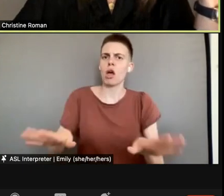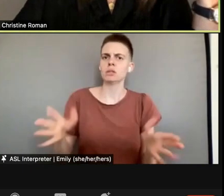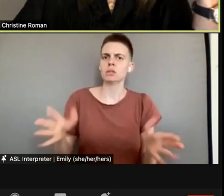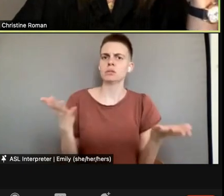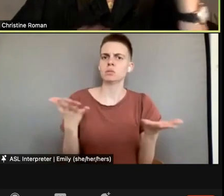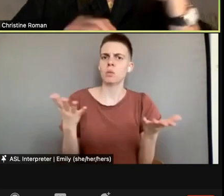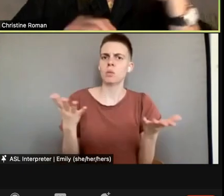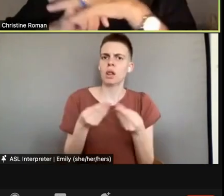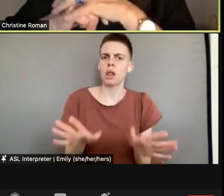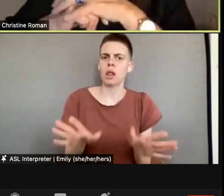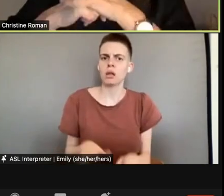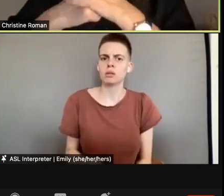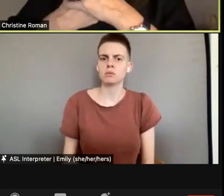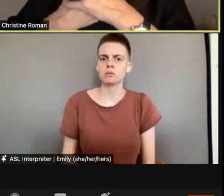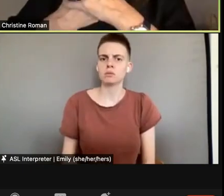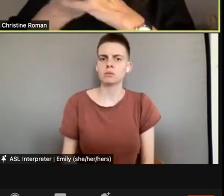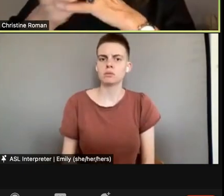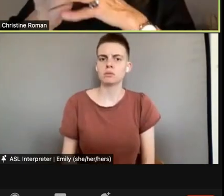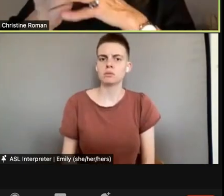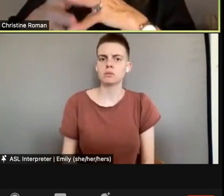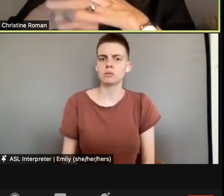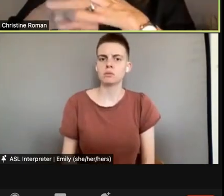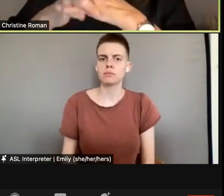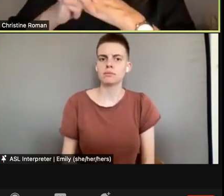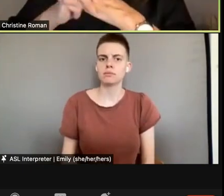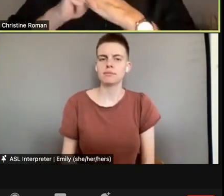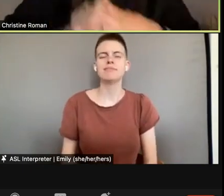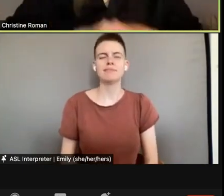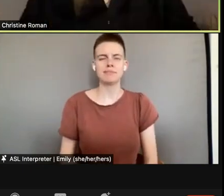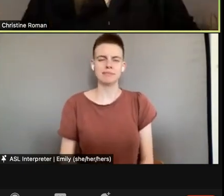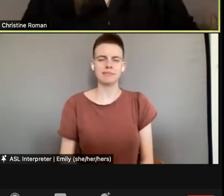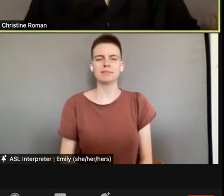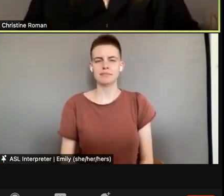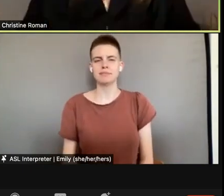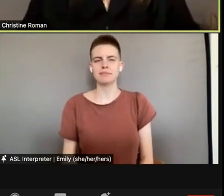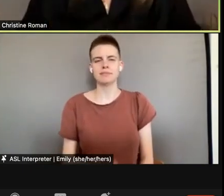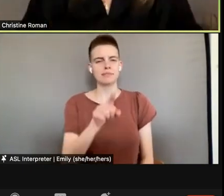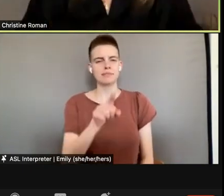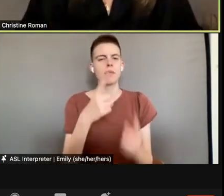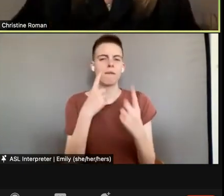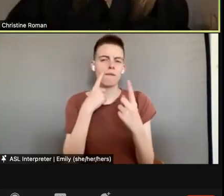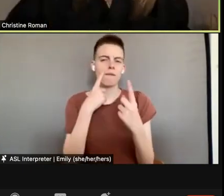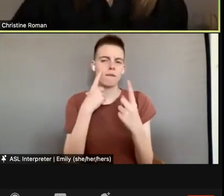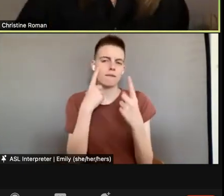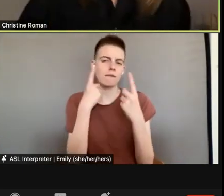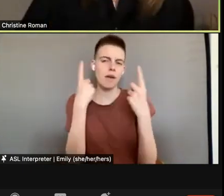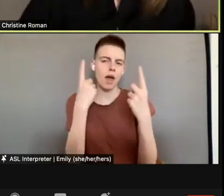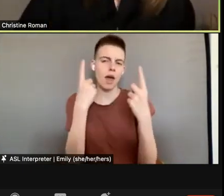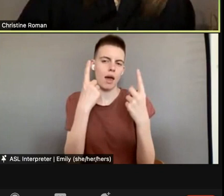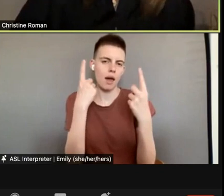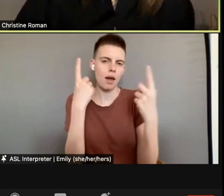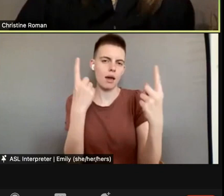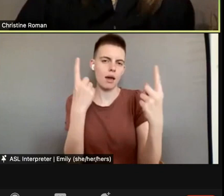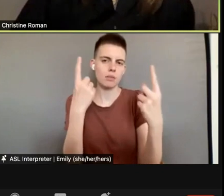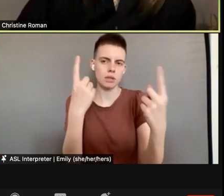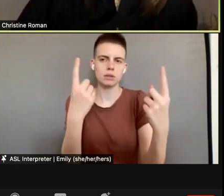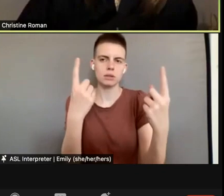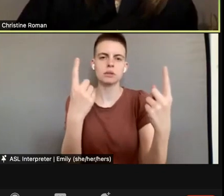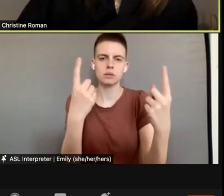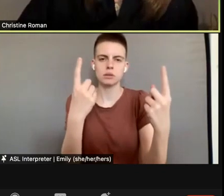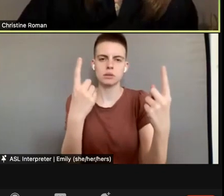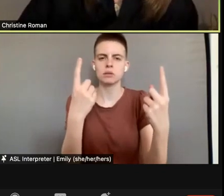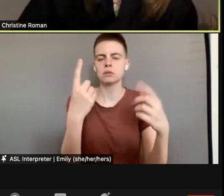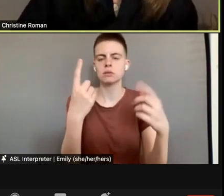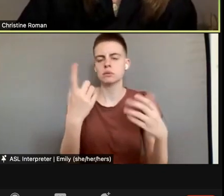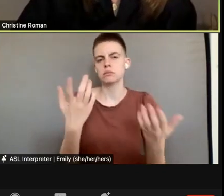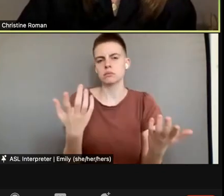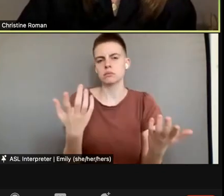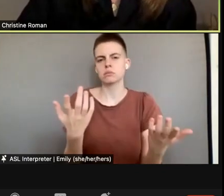So this is what is lost. So we see this is a pretty famous clinical